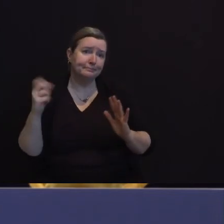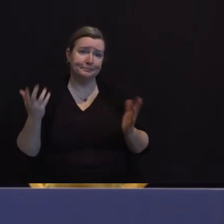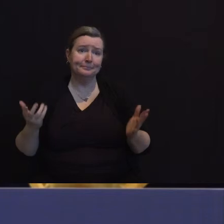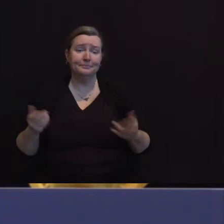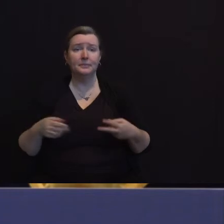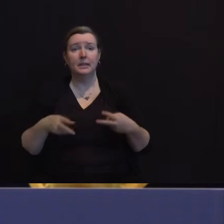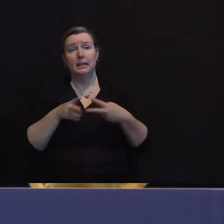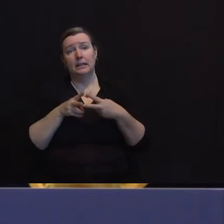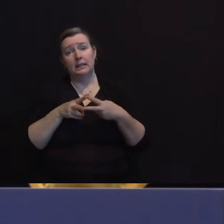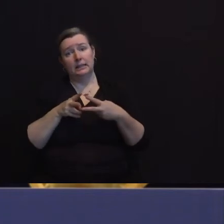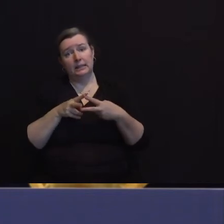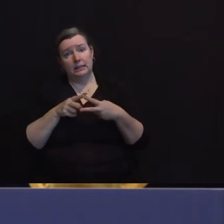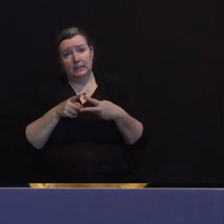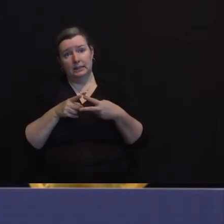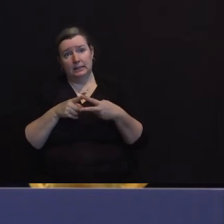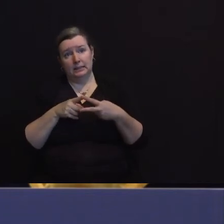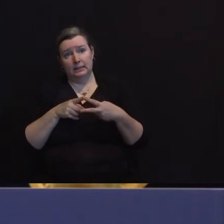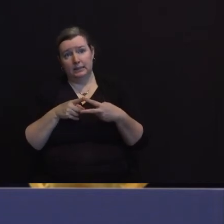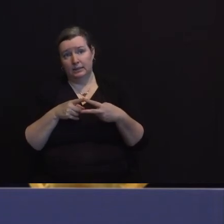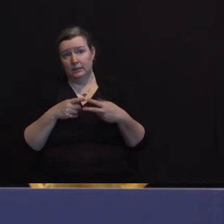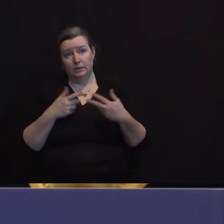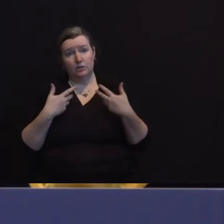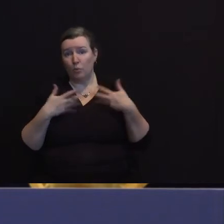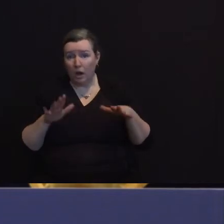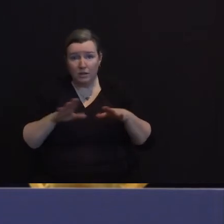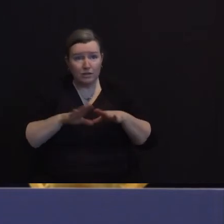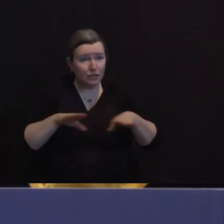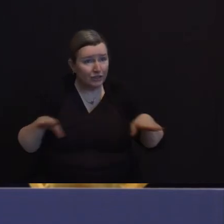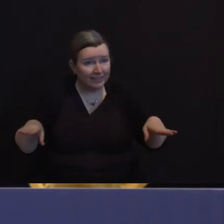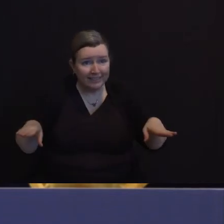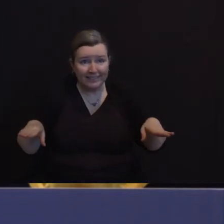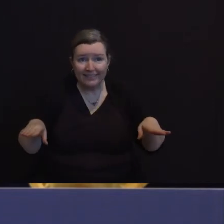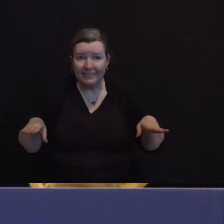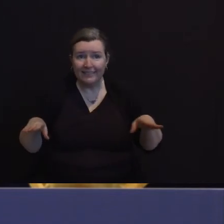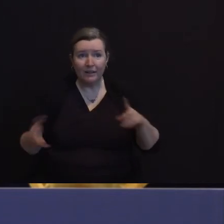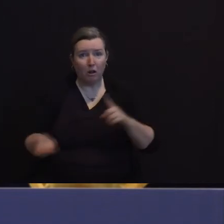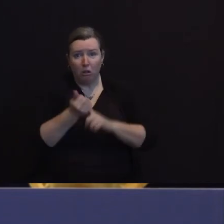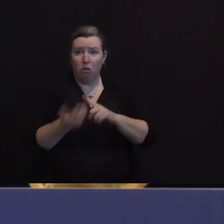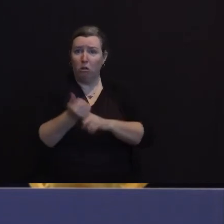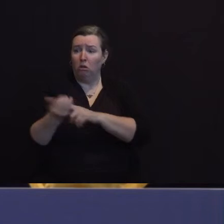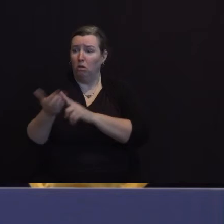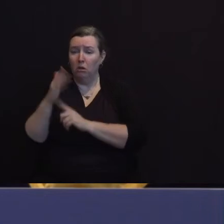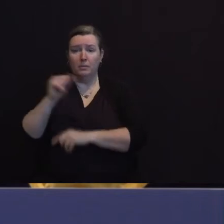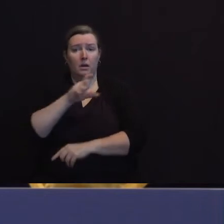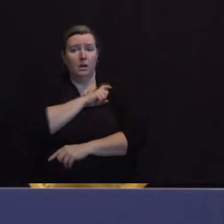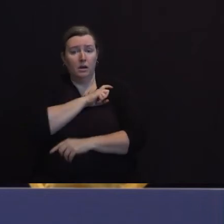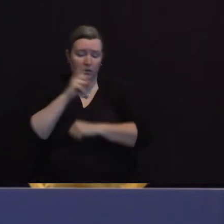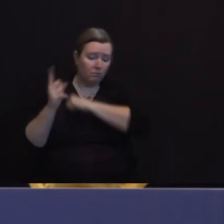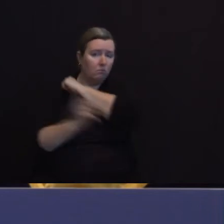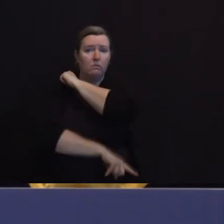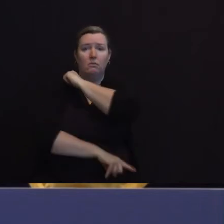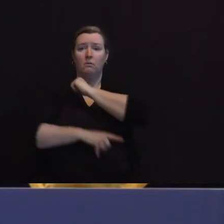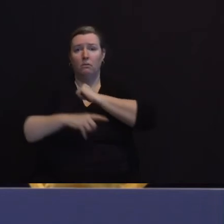the last thing any of us want is our kids getting tied up in the criminal justice system, especially kids of color.